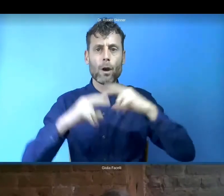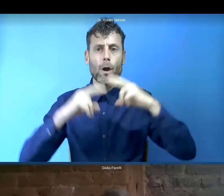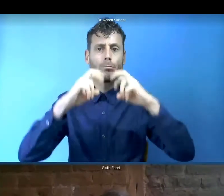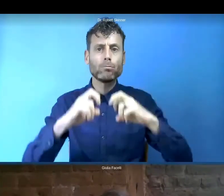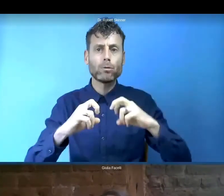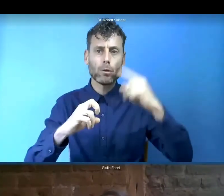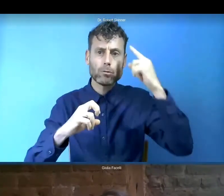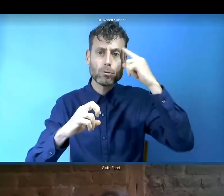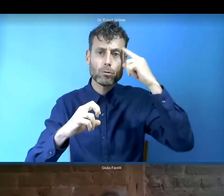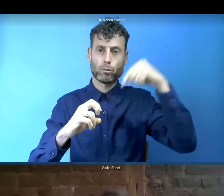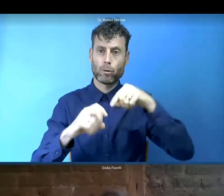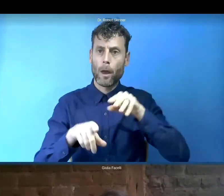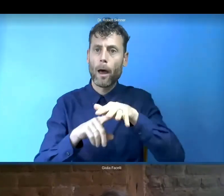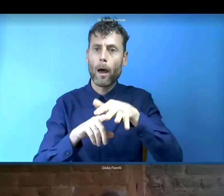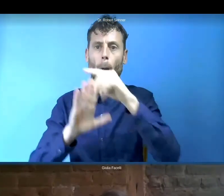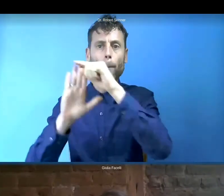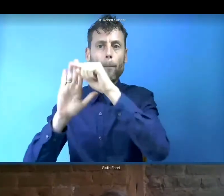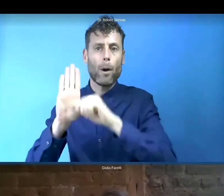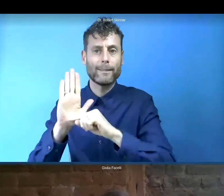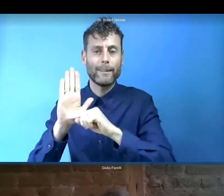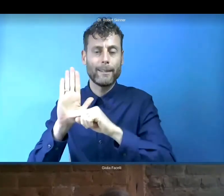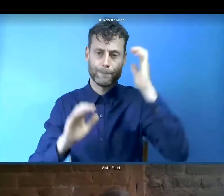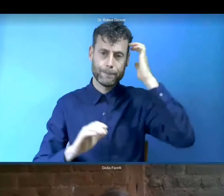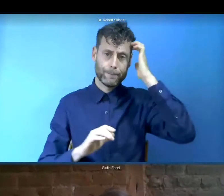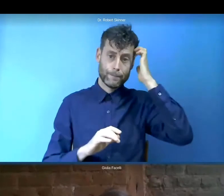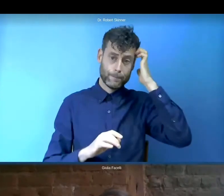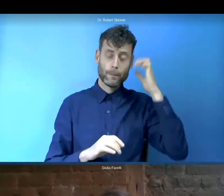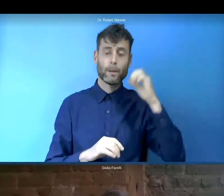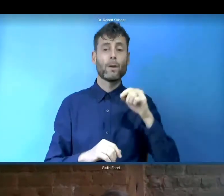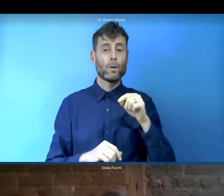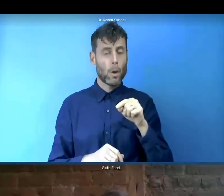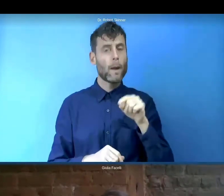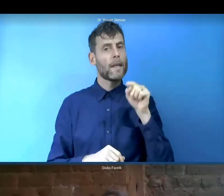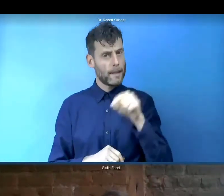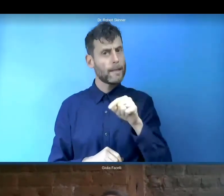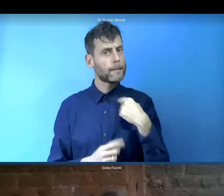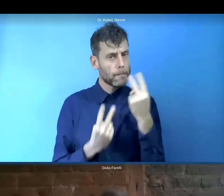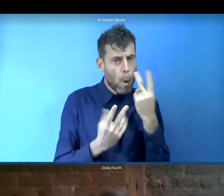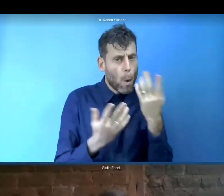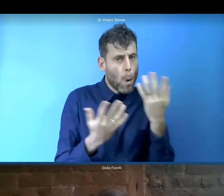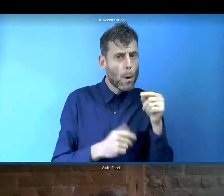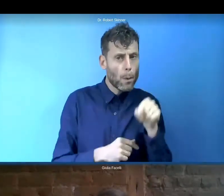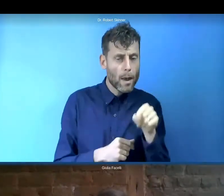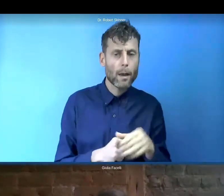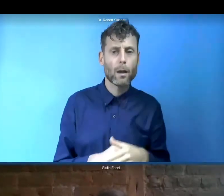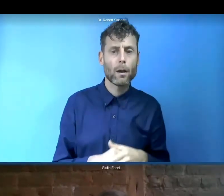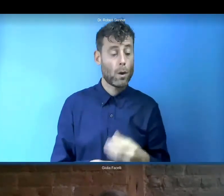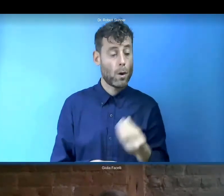one to be asking ourselves, and also to ask ROC in its final stages. Because